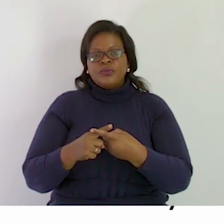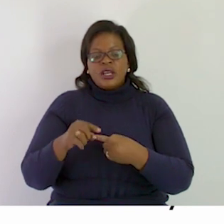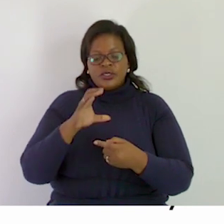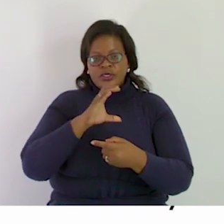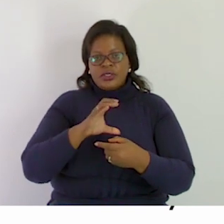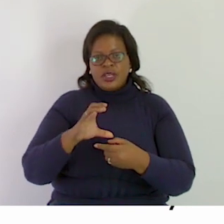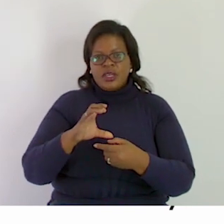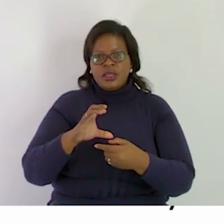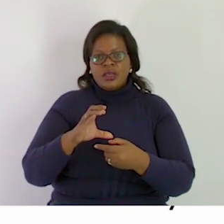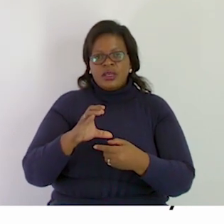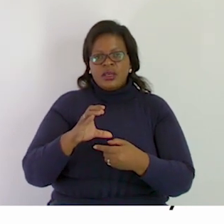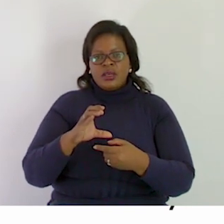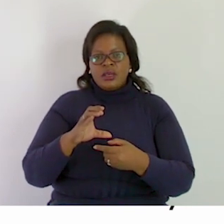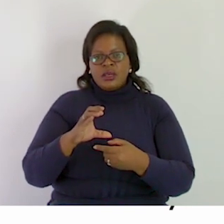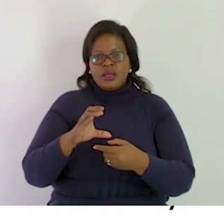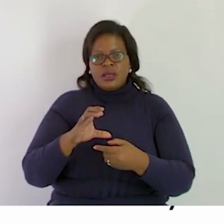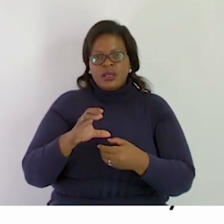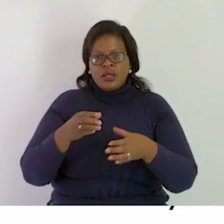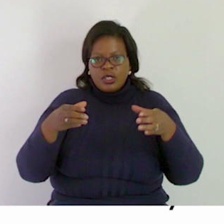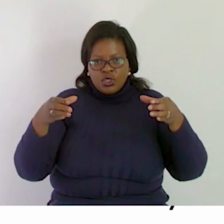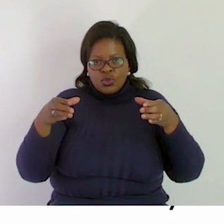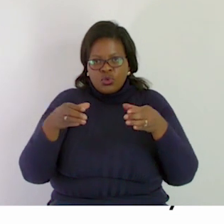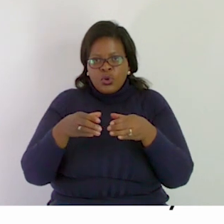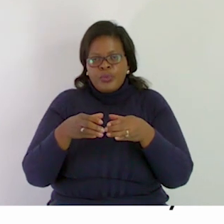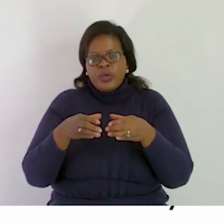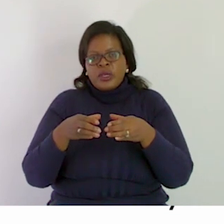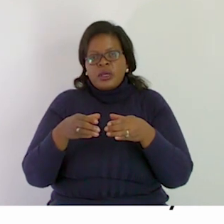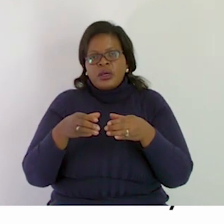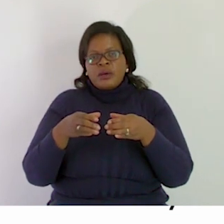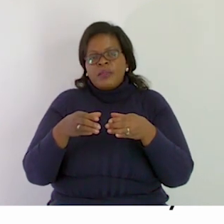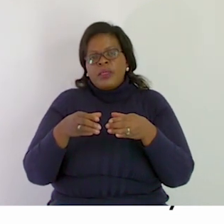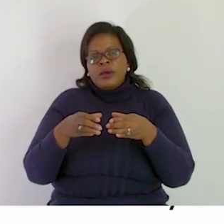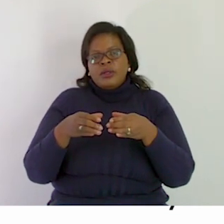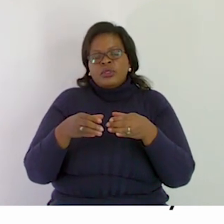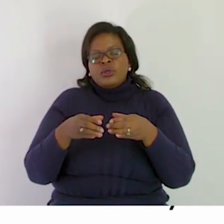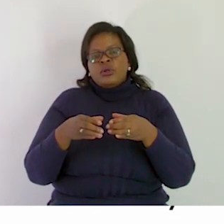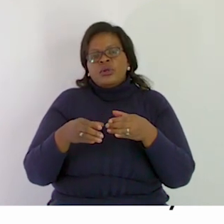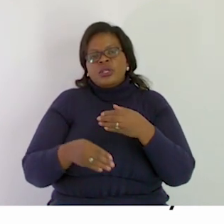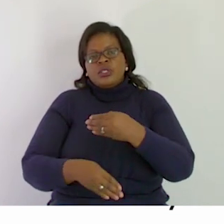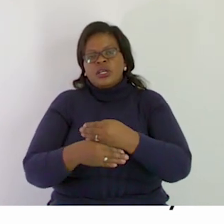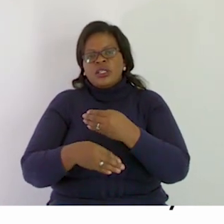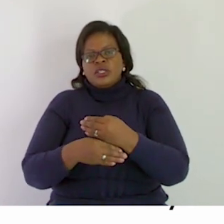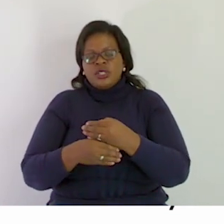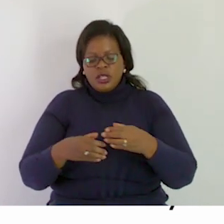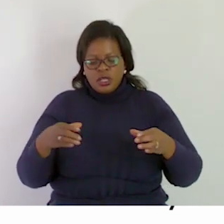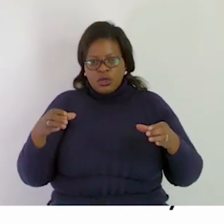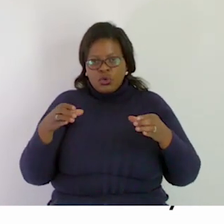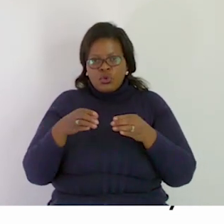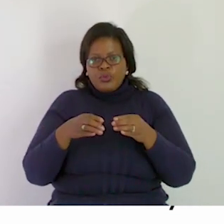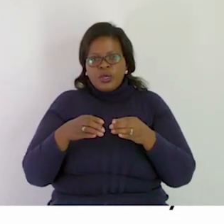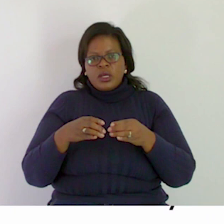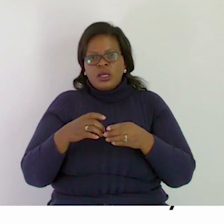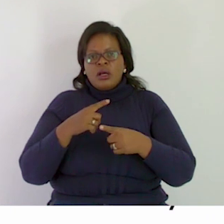C is associative property of addition. And then D is associative property